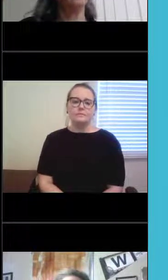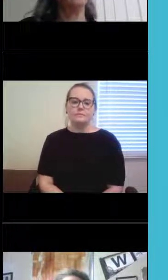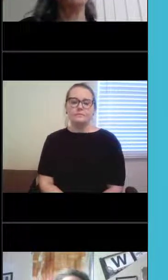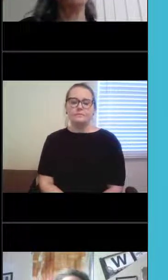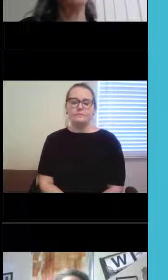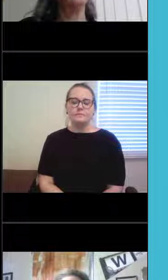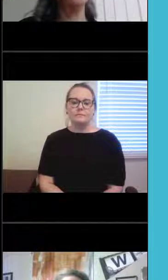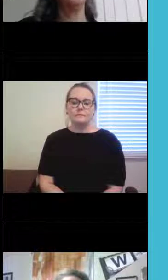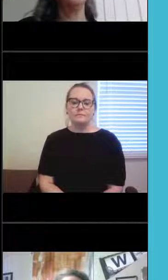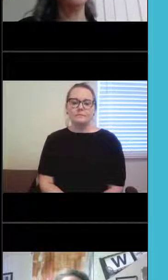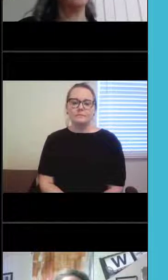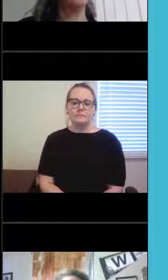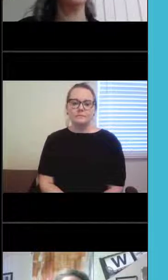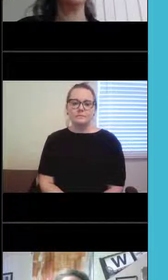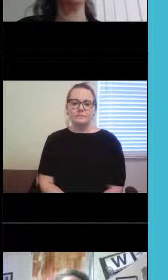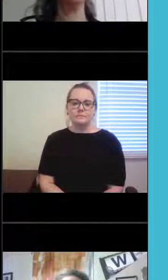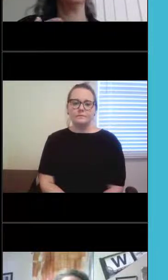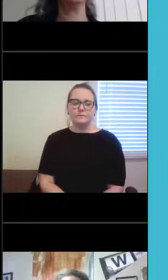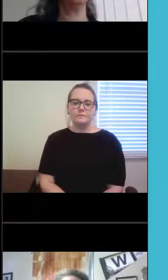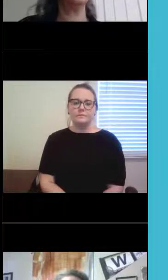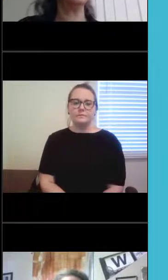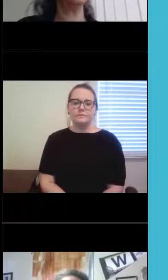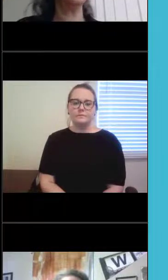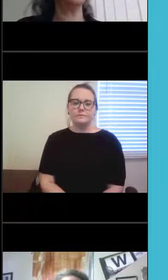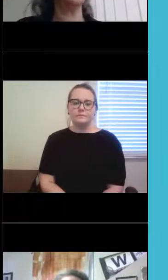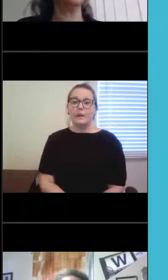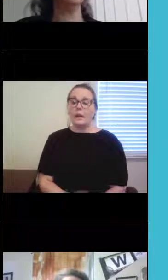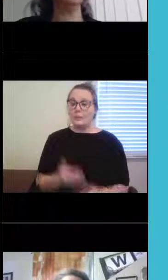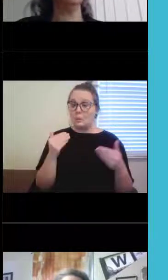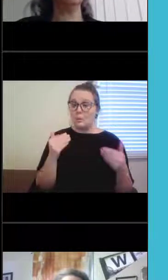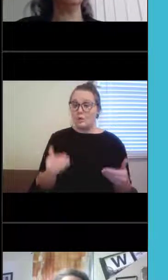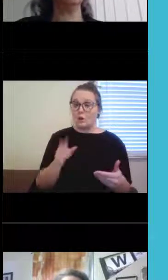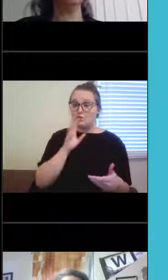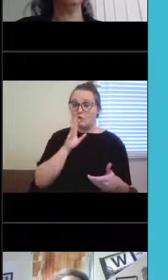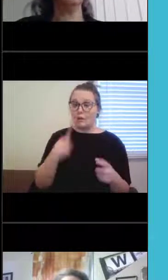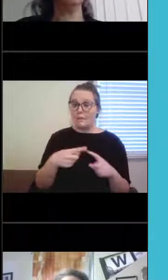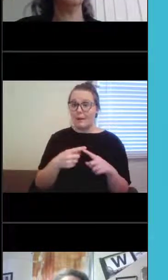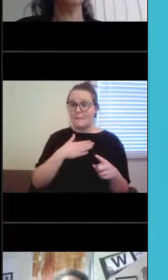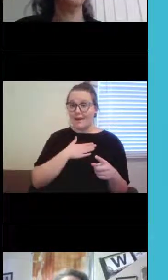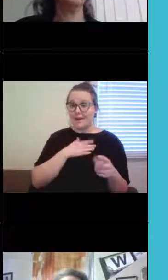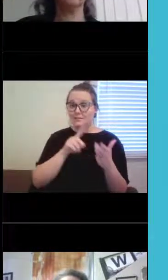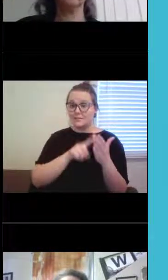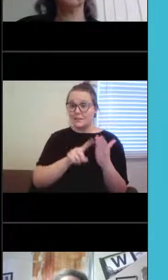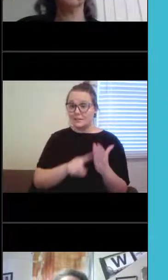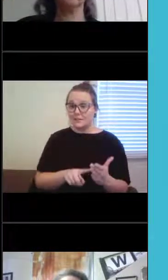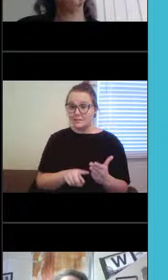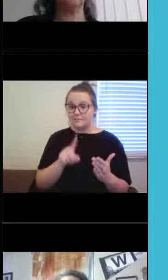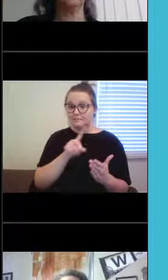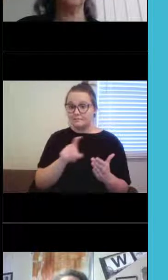Just, unless you have any comment, Kris, I just want to move on to talk about my study.